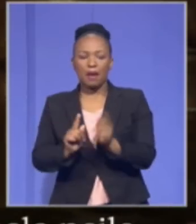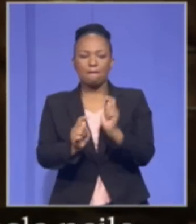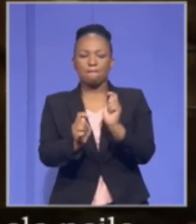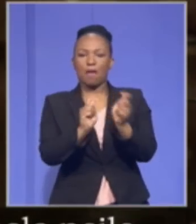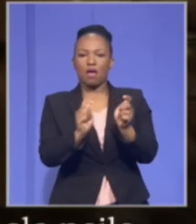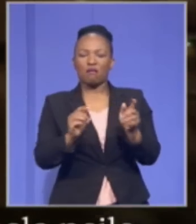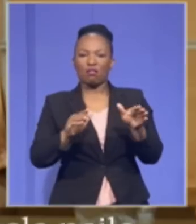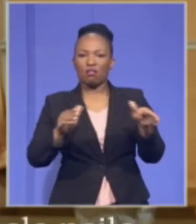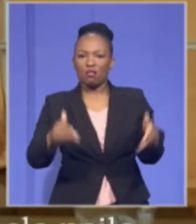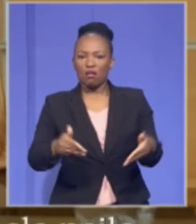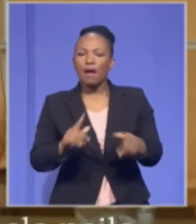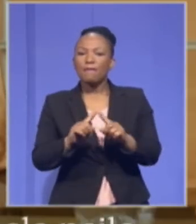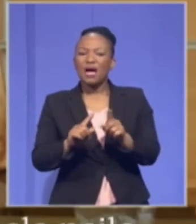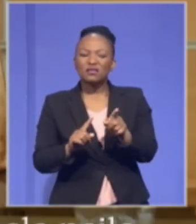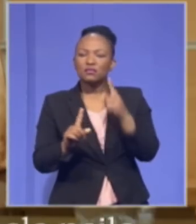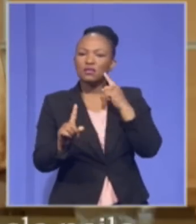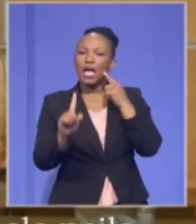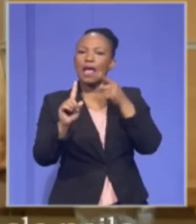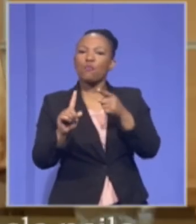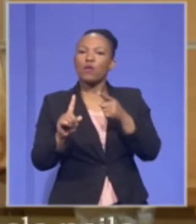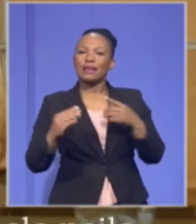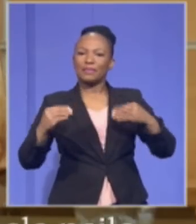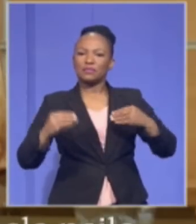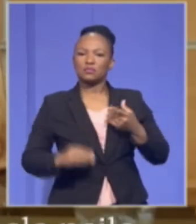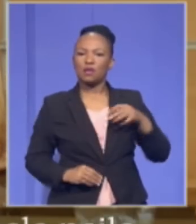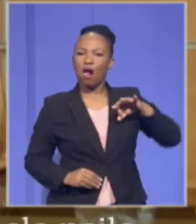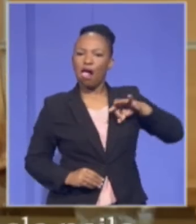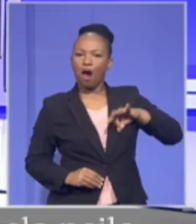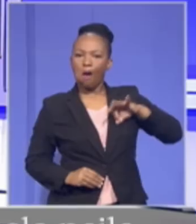go ihumiša yena le balatofatšwa mmogo naye.